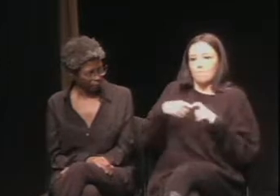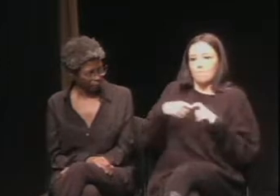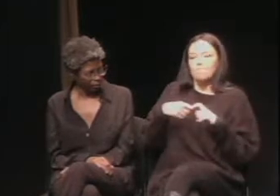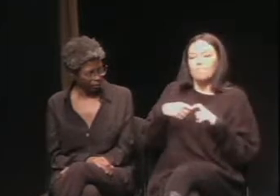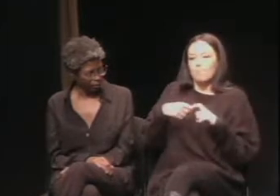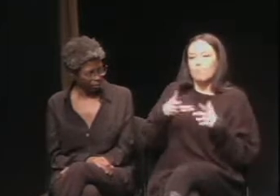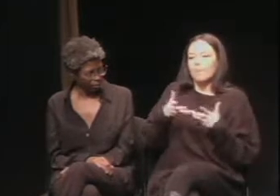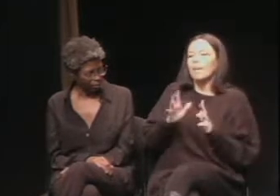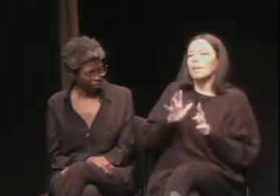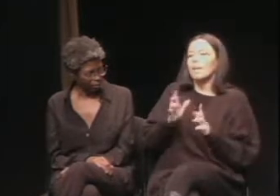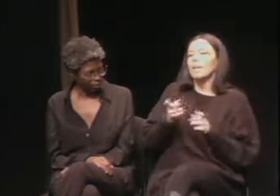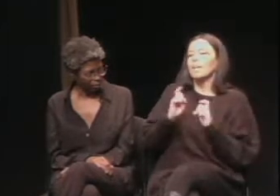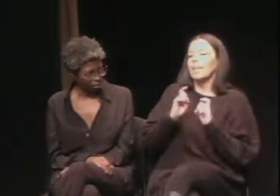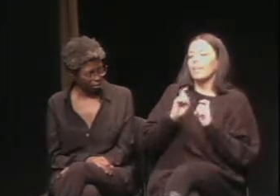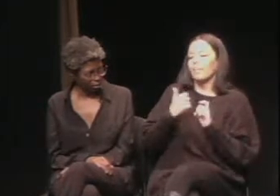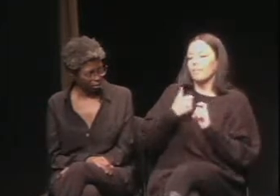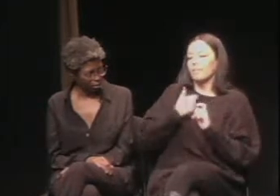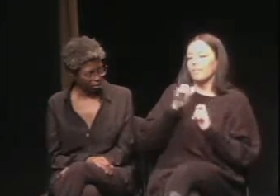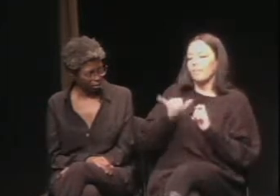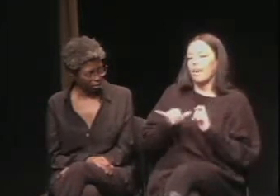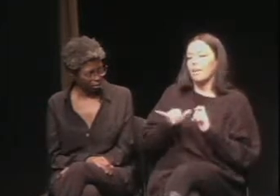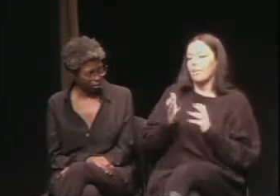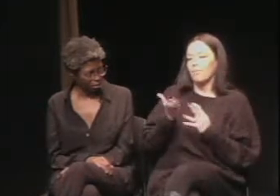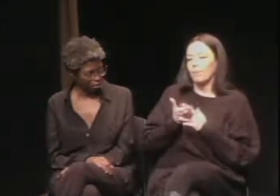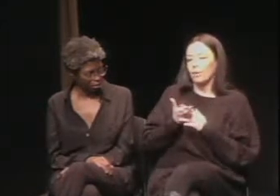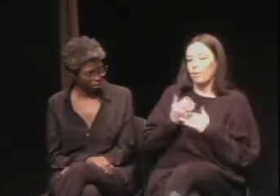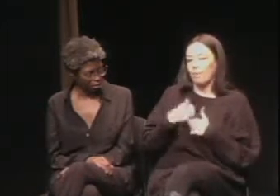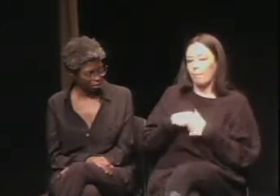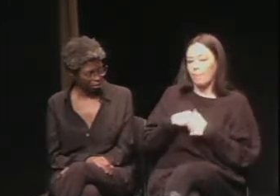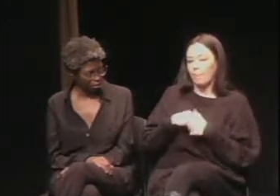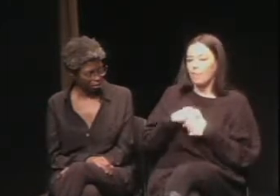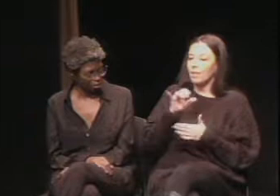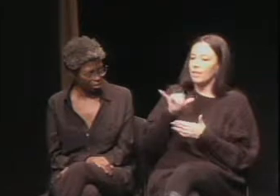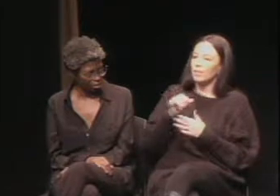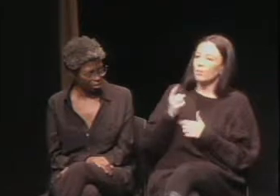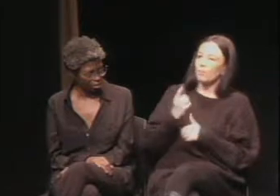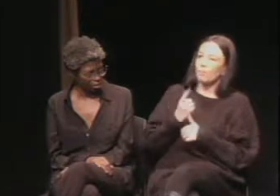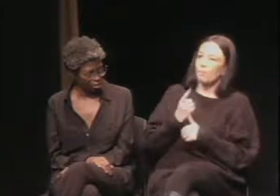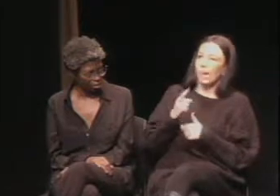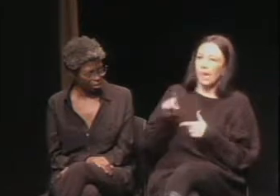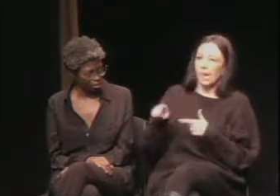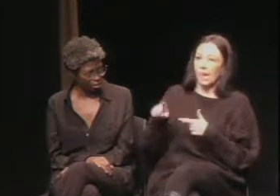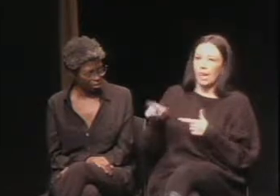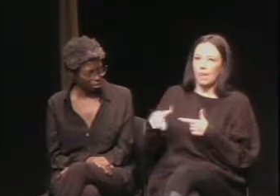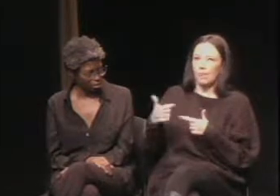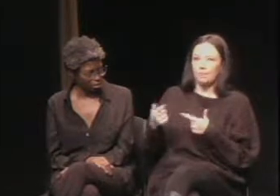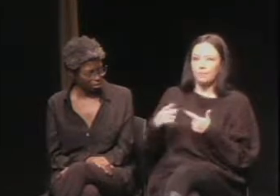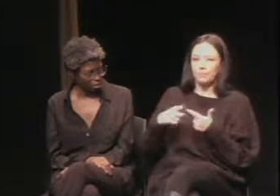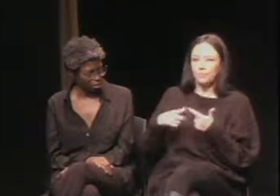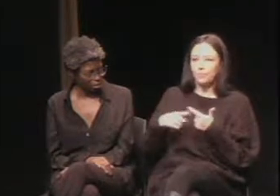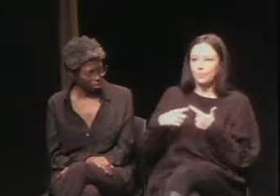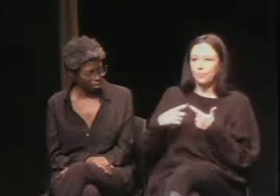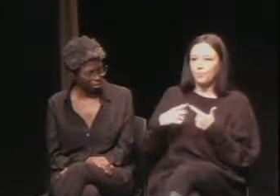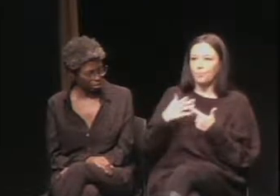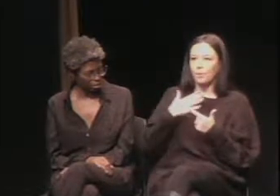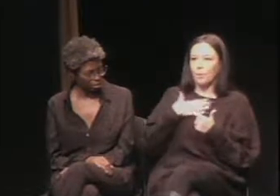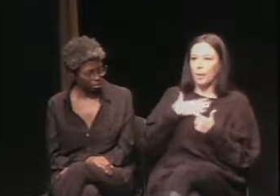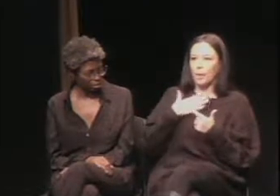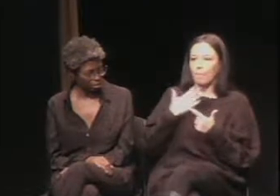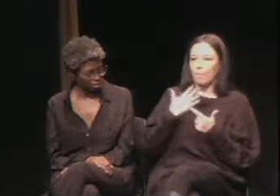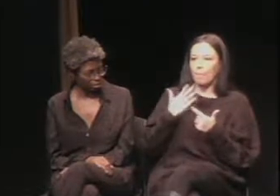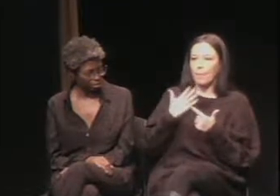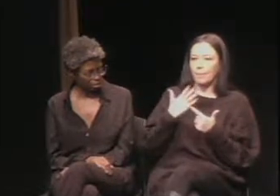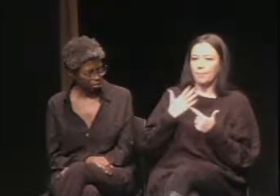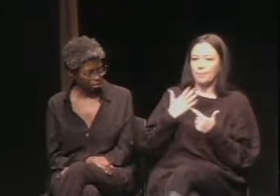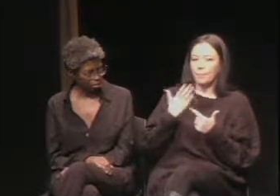allowed myself to do that. And so that's one. The other thing was, so a lot of